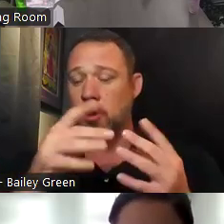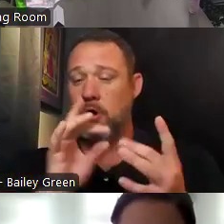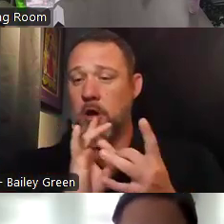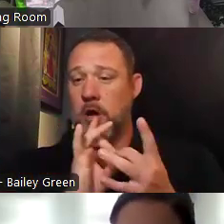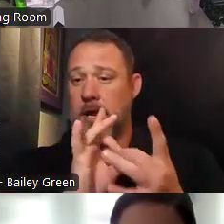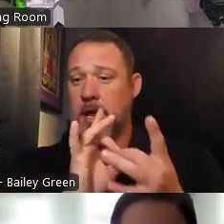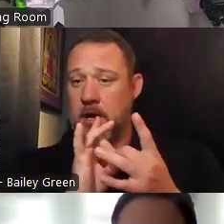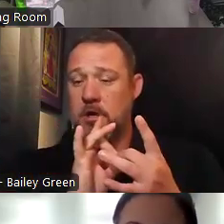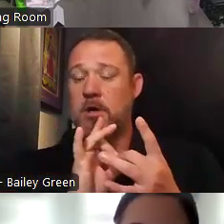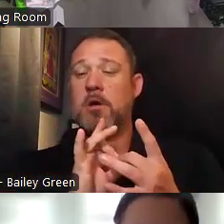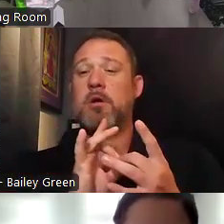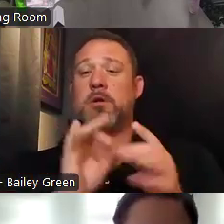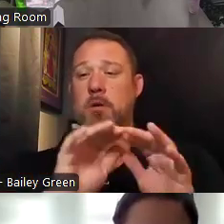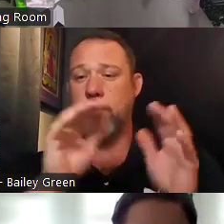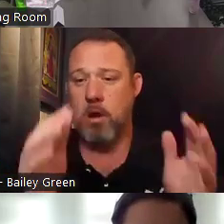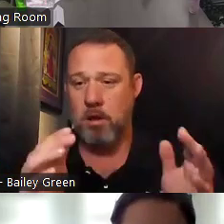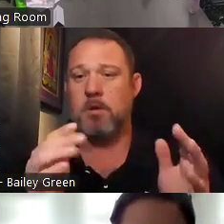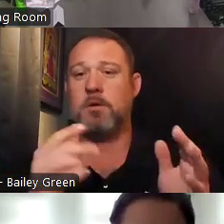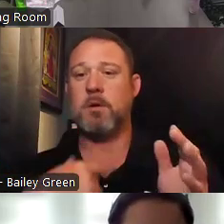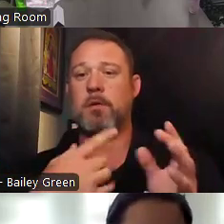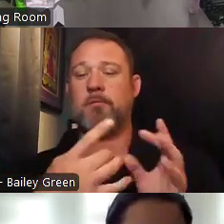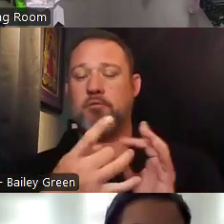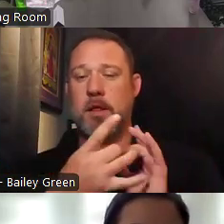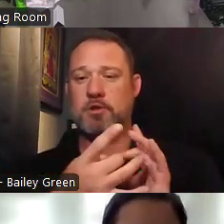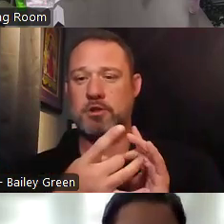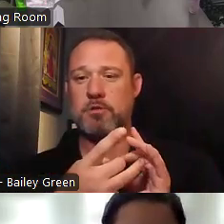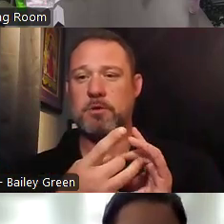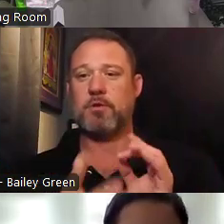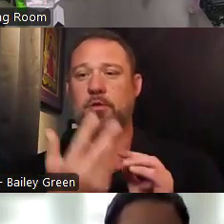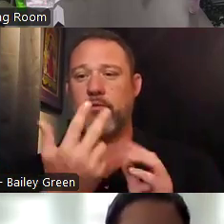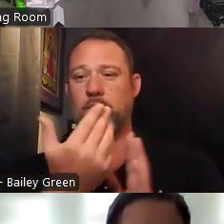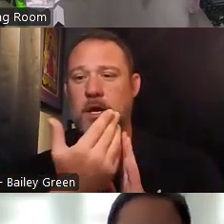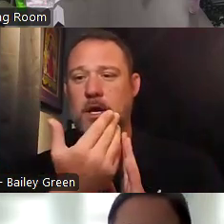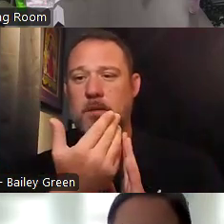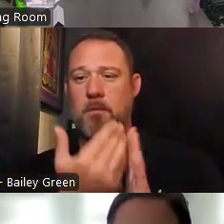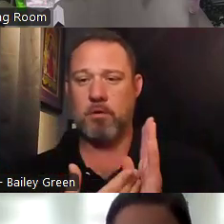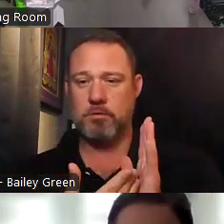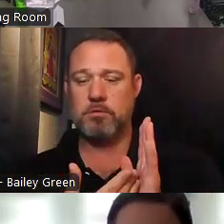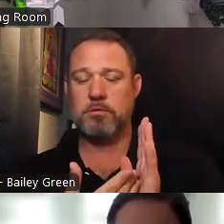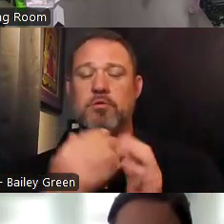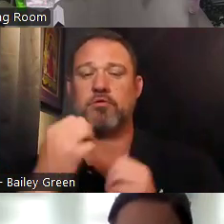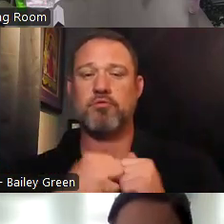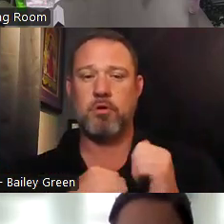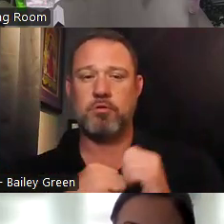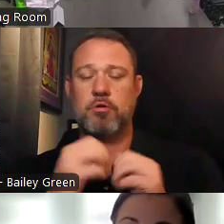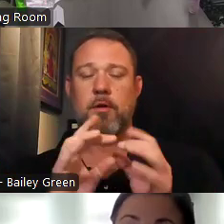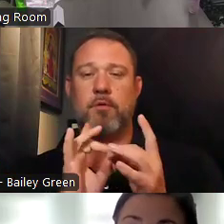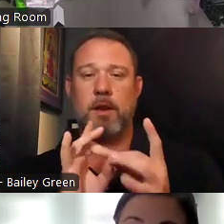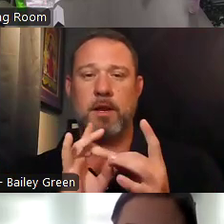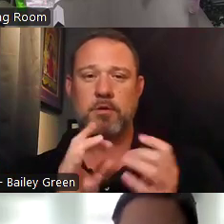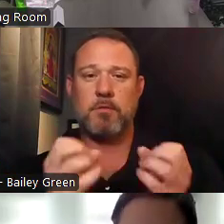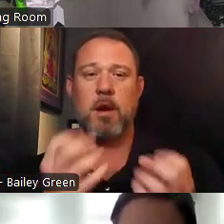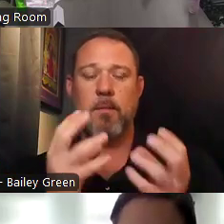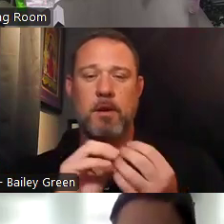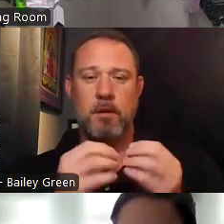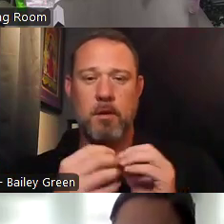term that defines how we form relationships, and that has three parts to it. The structure of our relationship, so how many